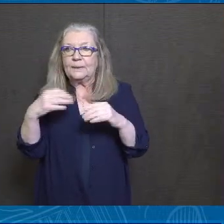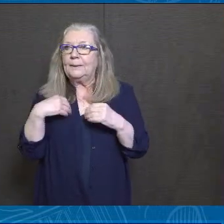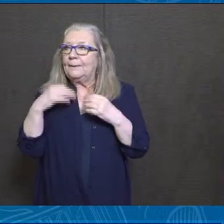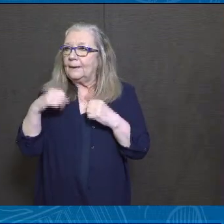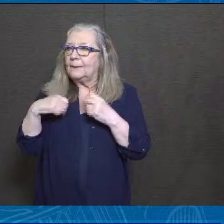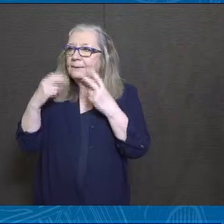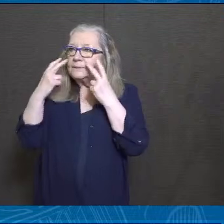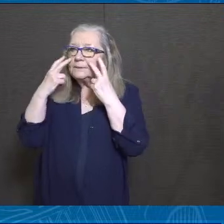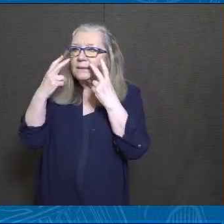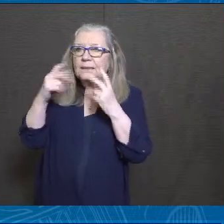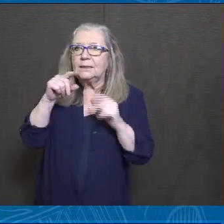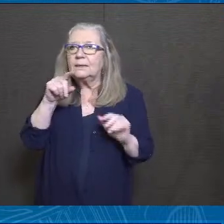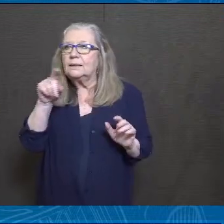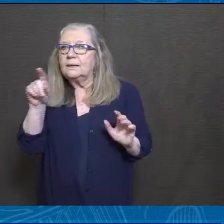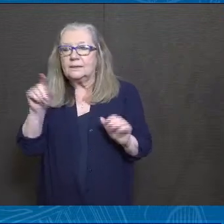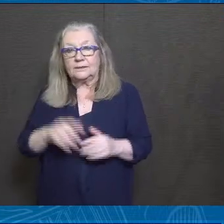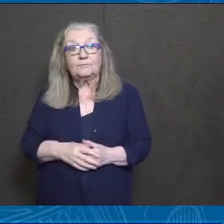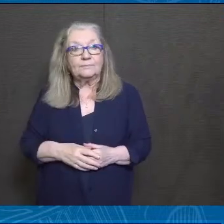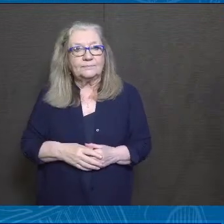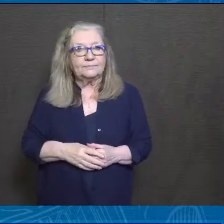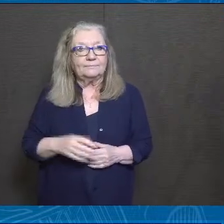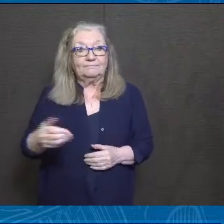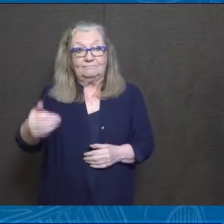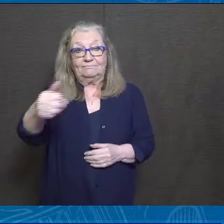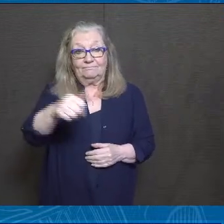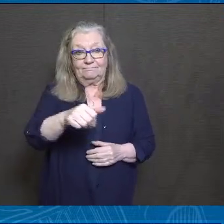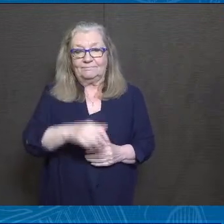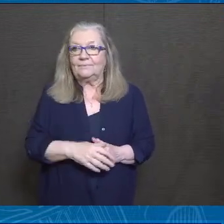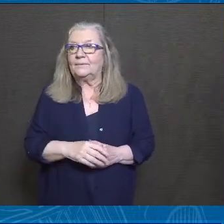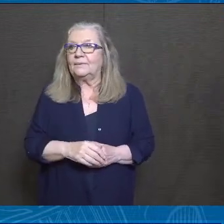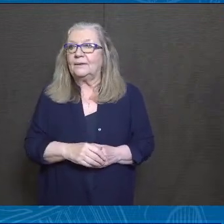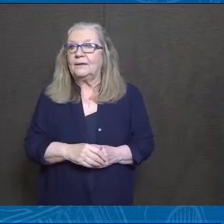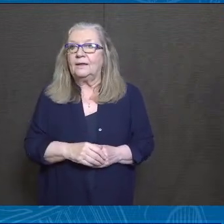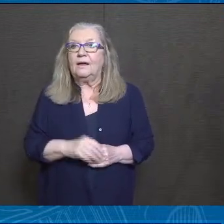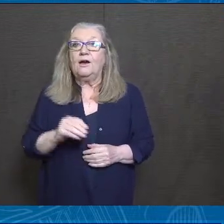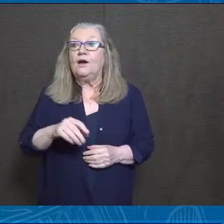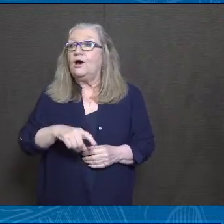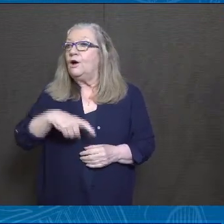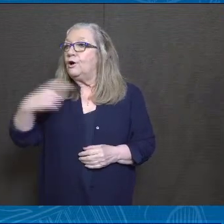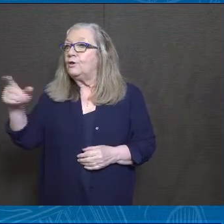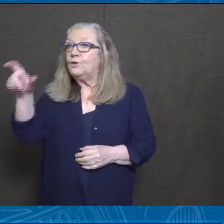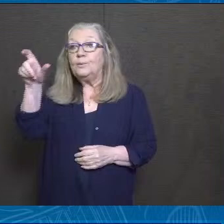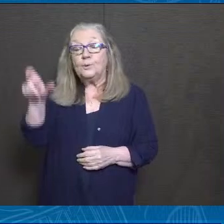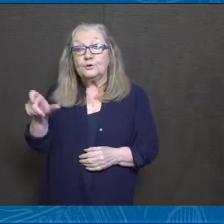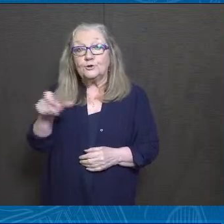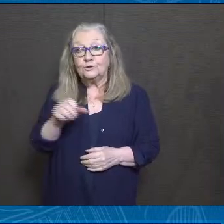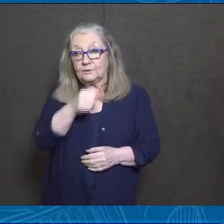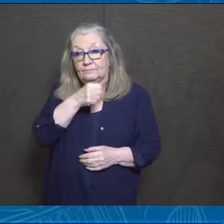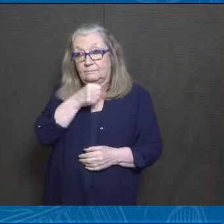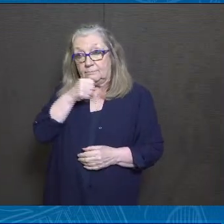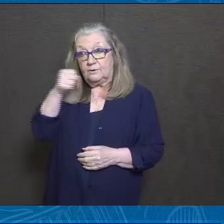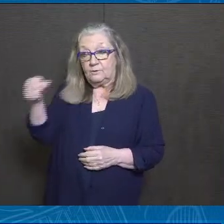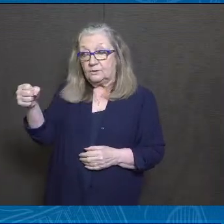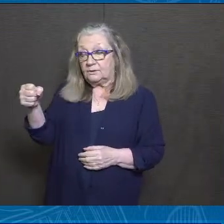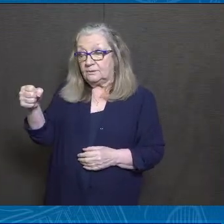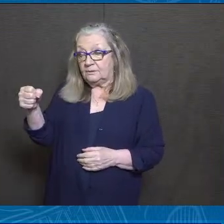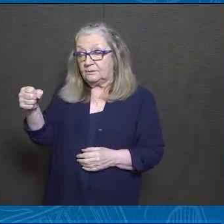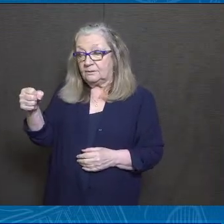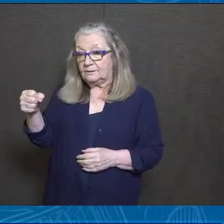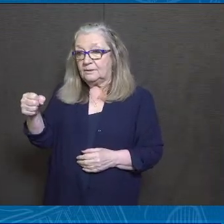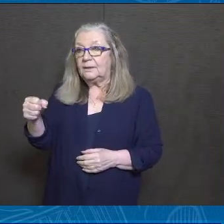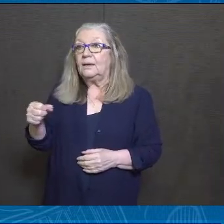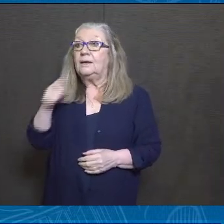it. Thank you. Thank you. Over to our next participant. And it's important that the